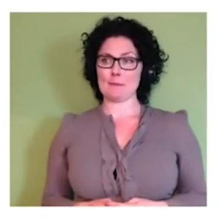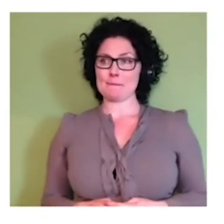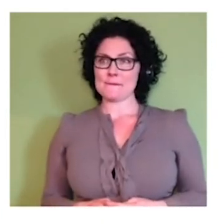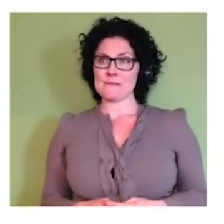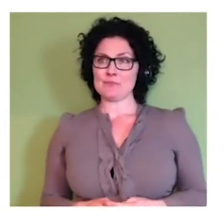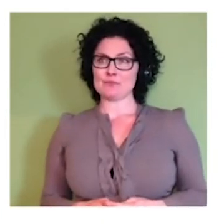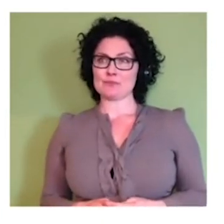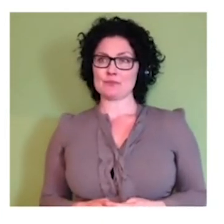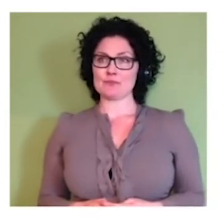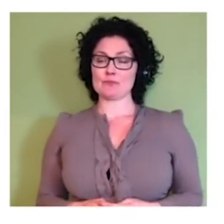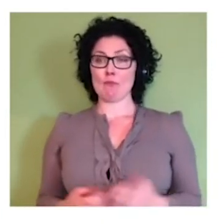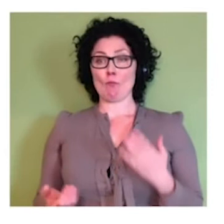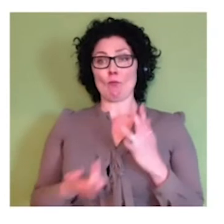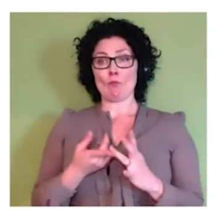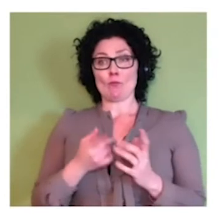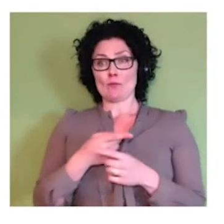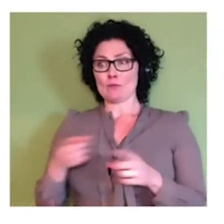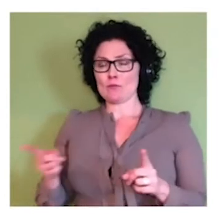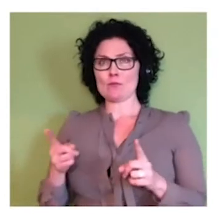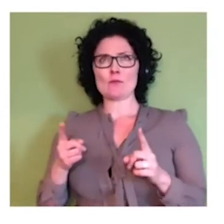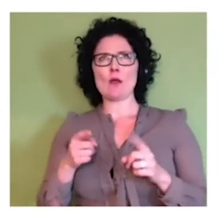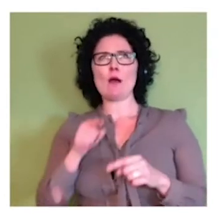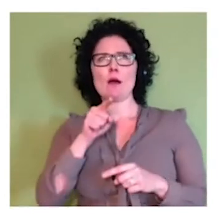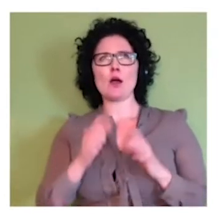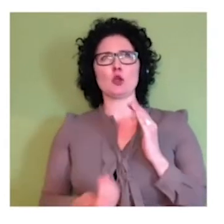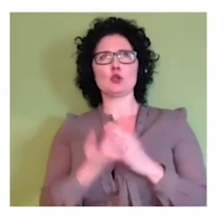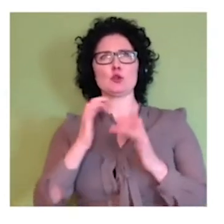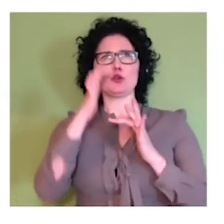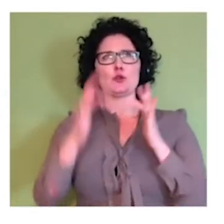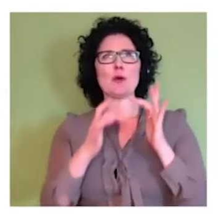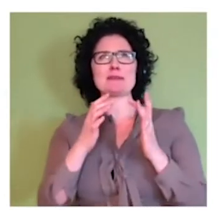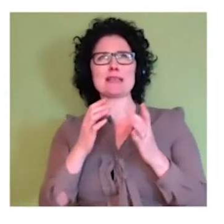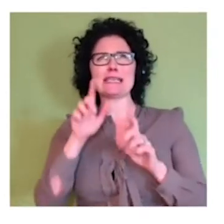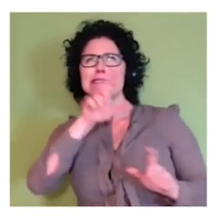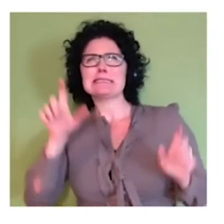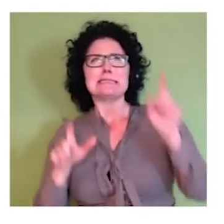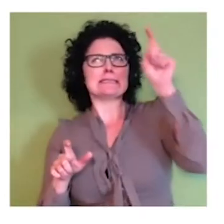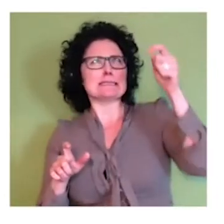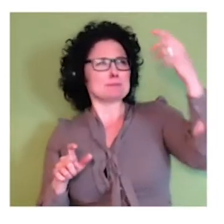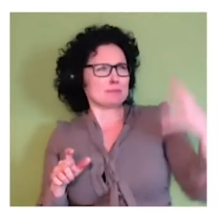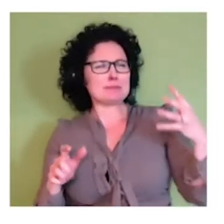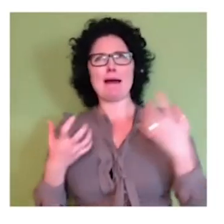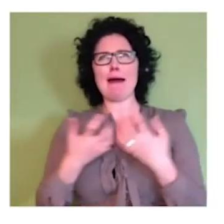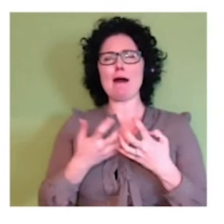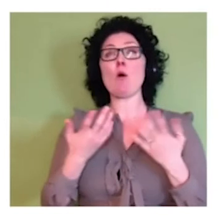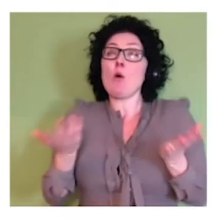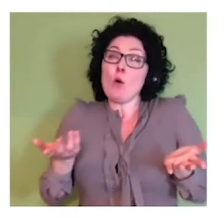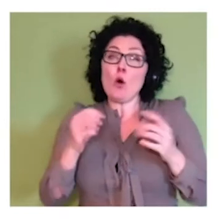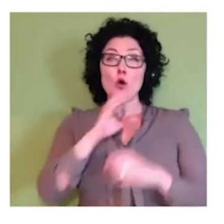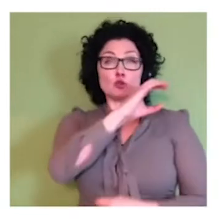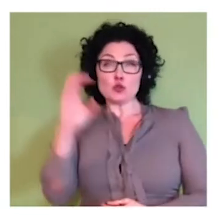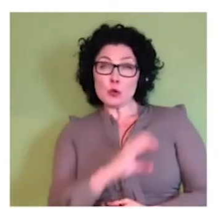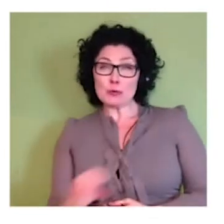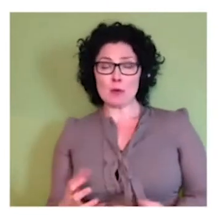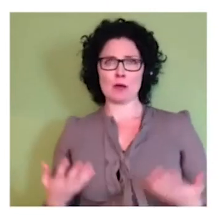Others struggled with navigating new websites and technology, like using Zoom, digesting information, and completing